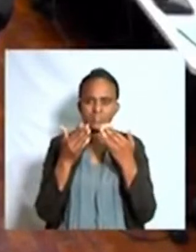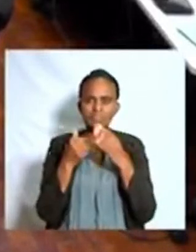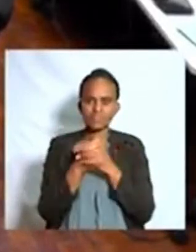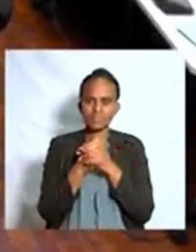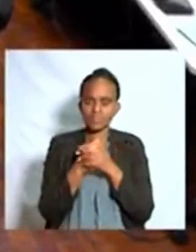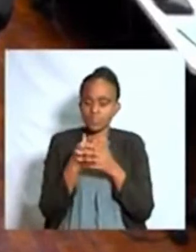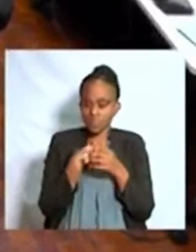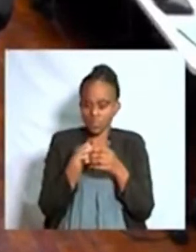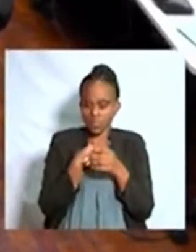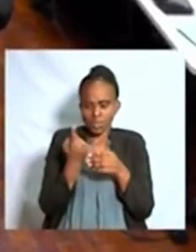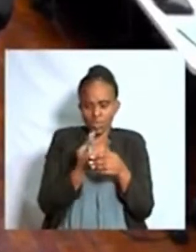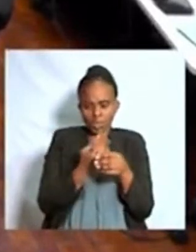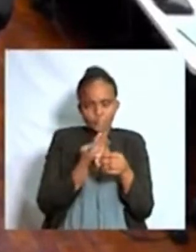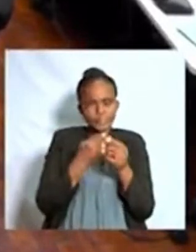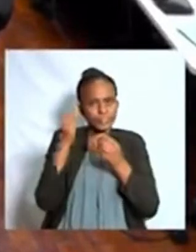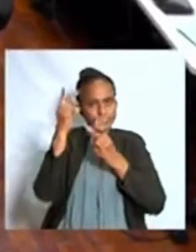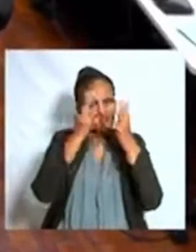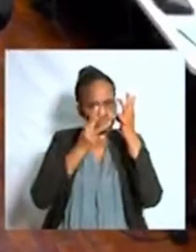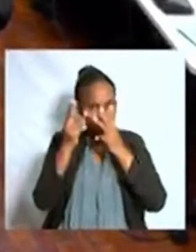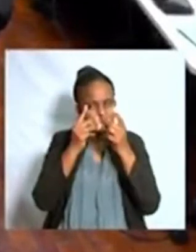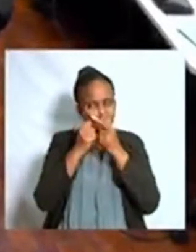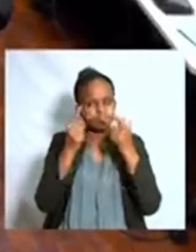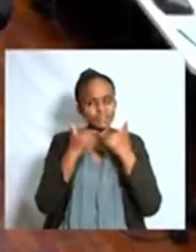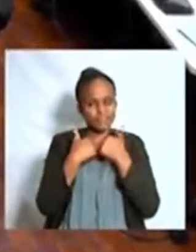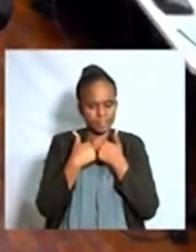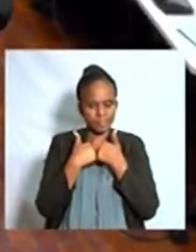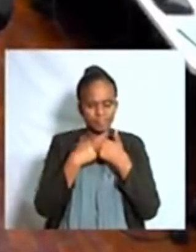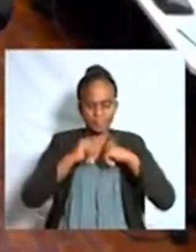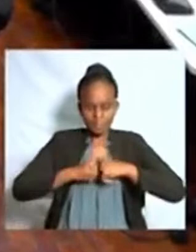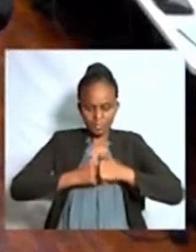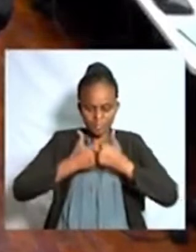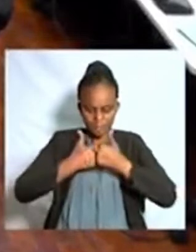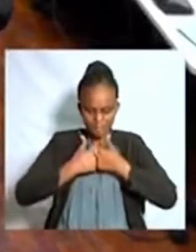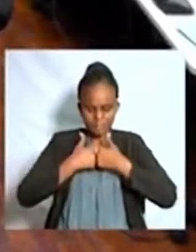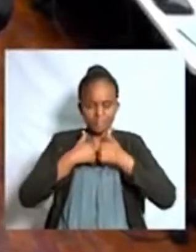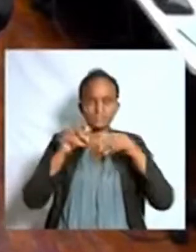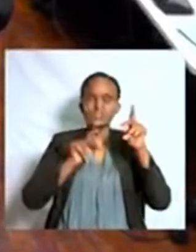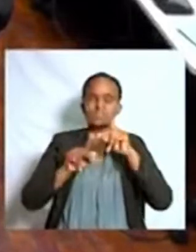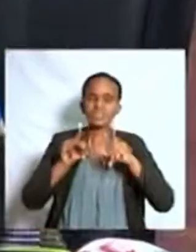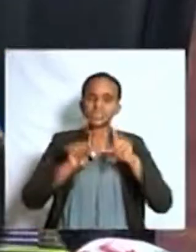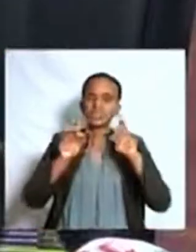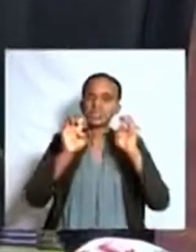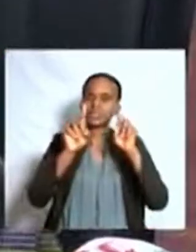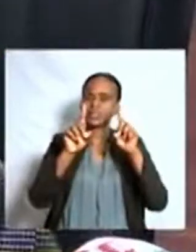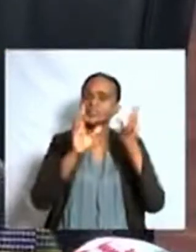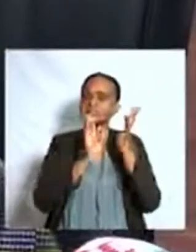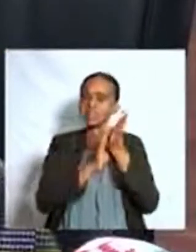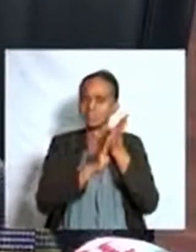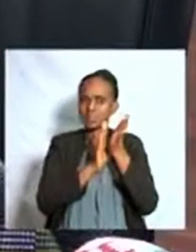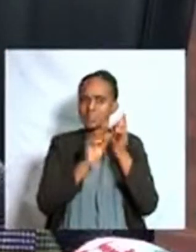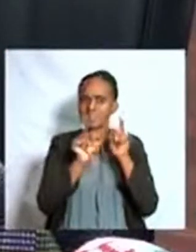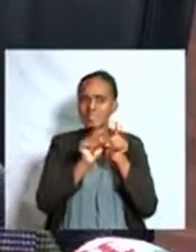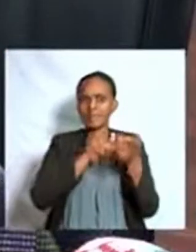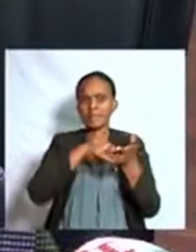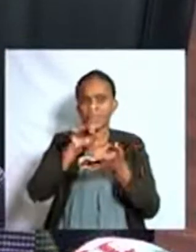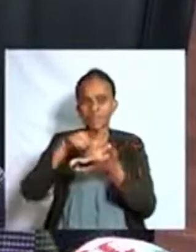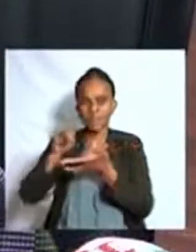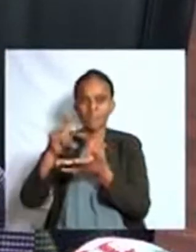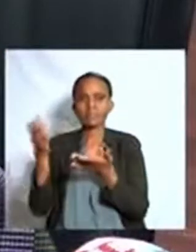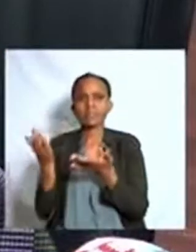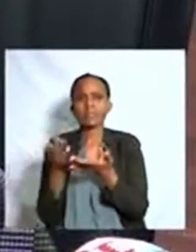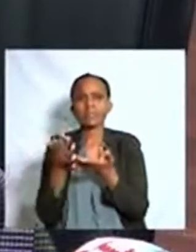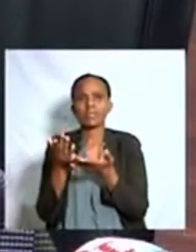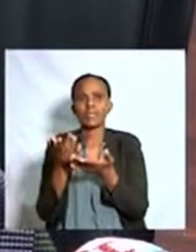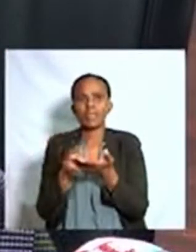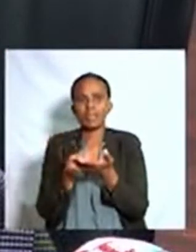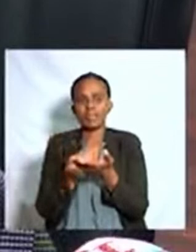I'm just concerned seeing that we have educated people occupying these offices and getting paid doing nothing.